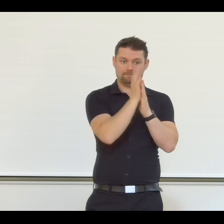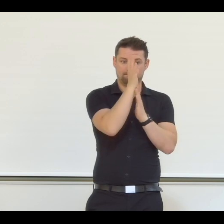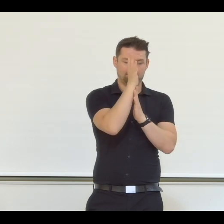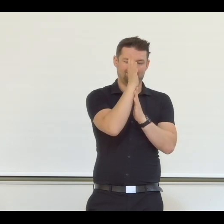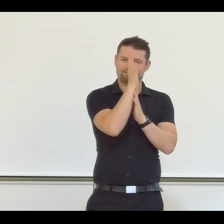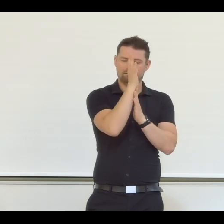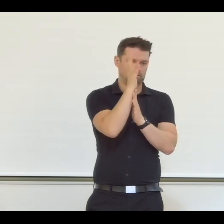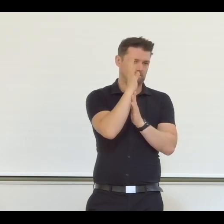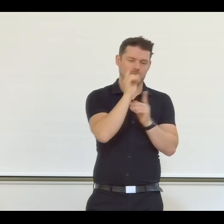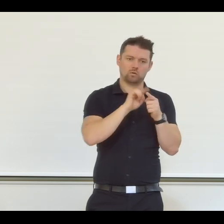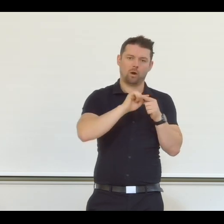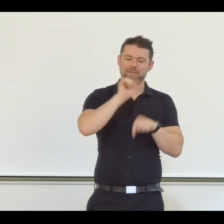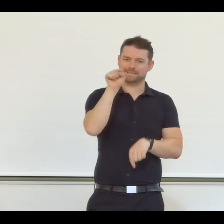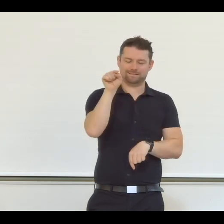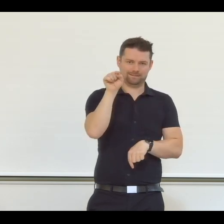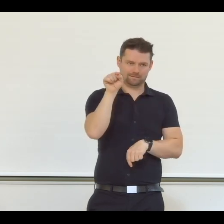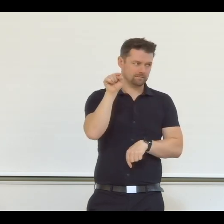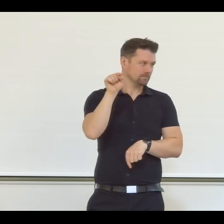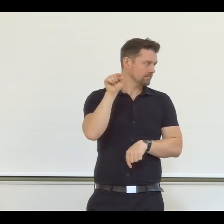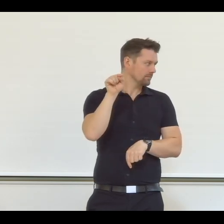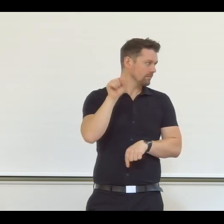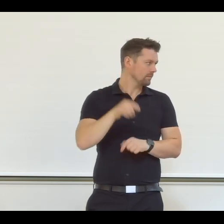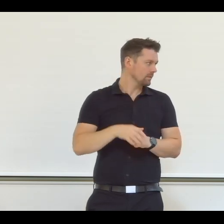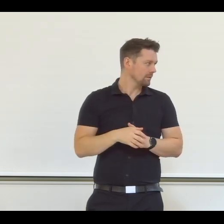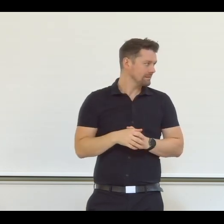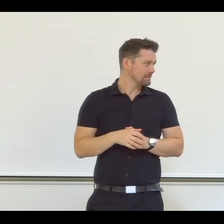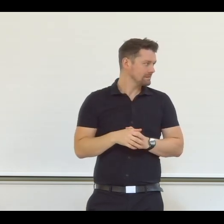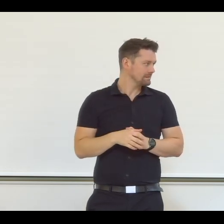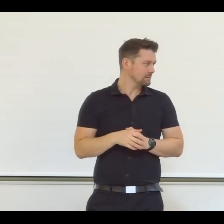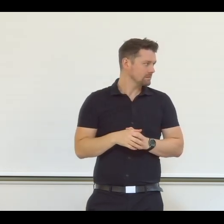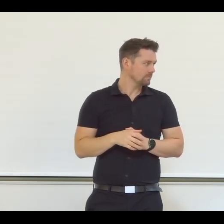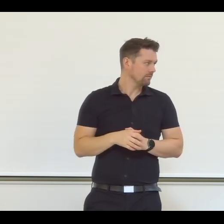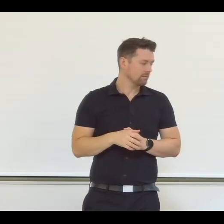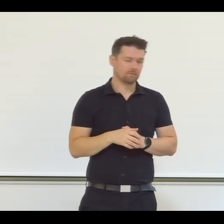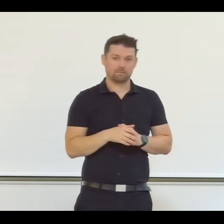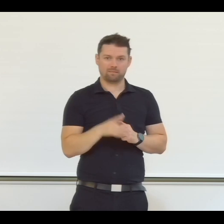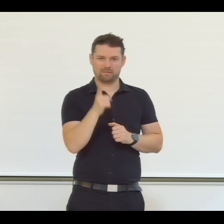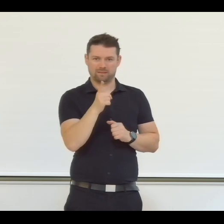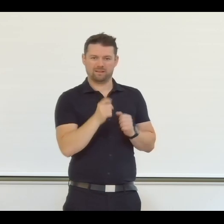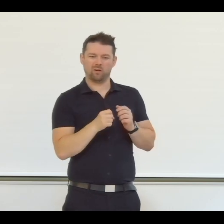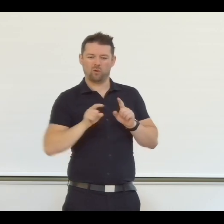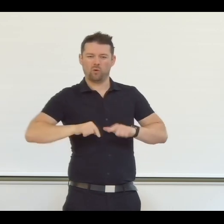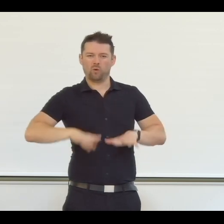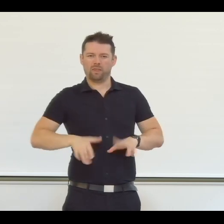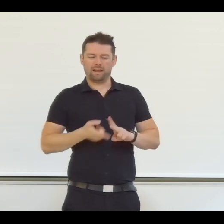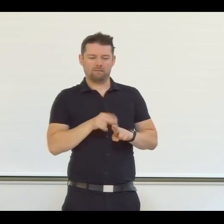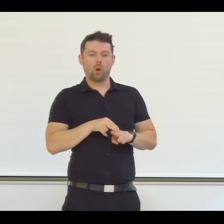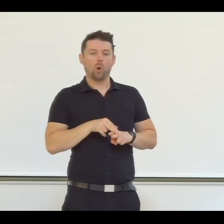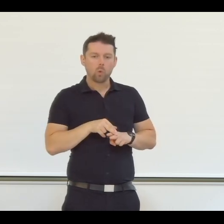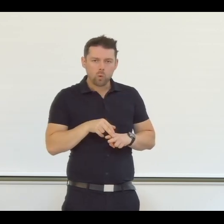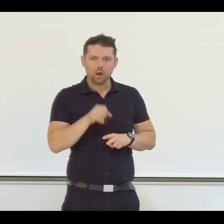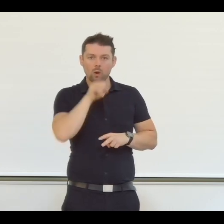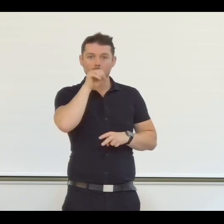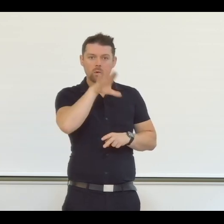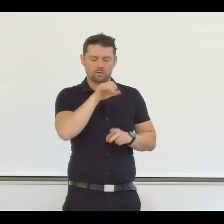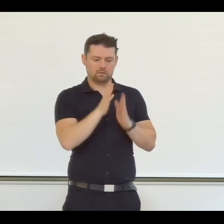Earth. On Earth, if you blow at a fire, it moves away. The flames move away from you.